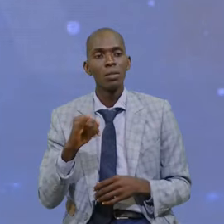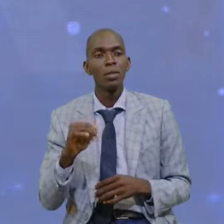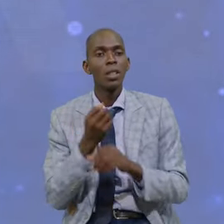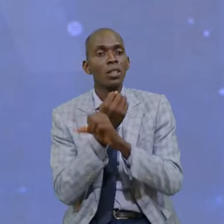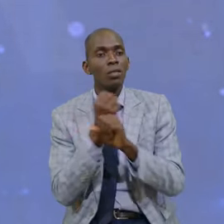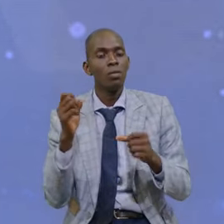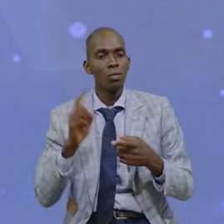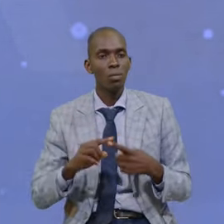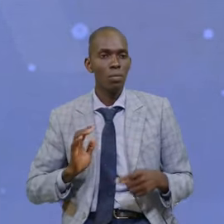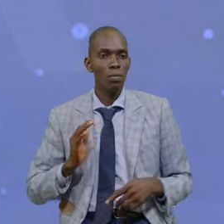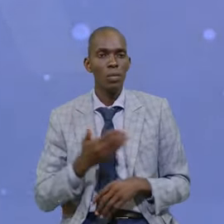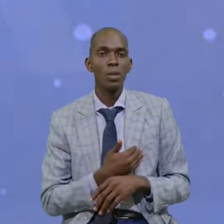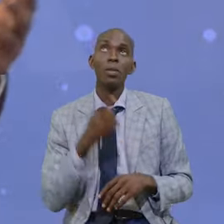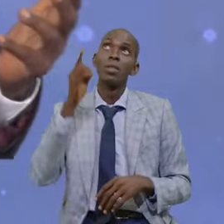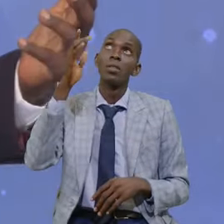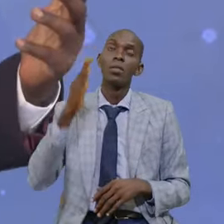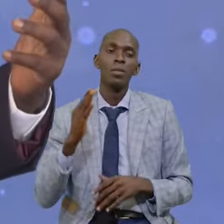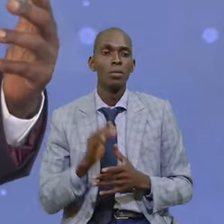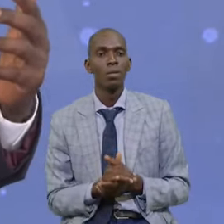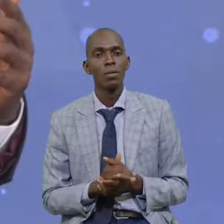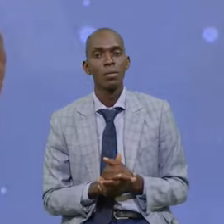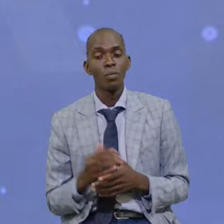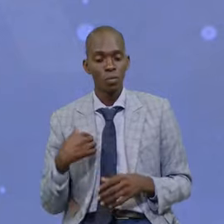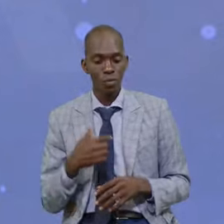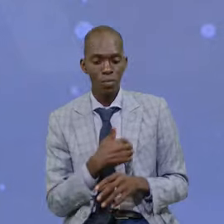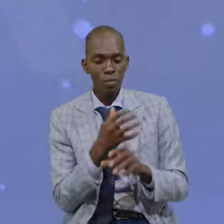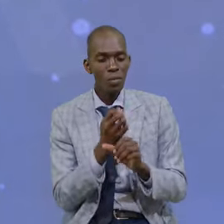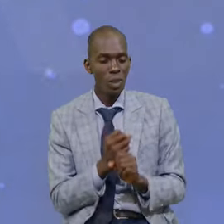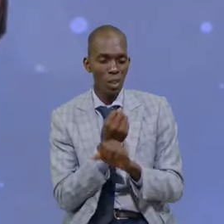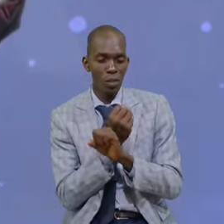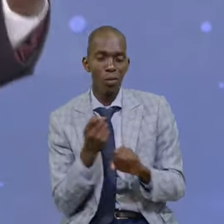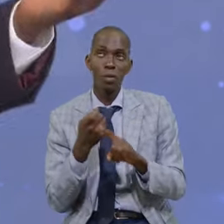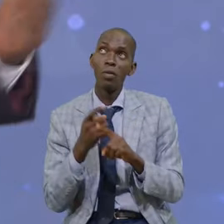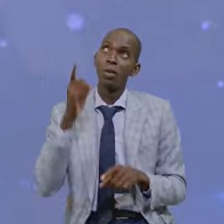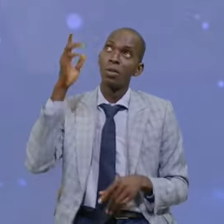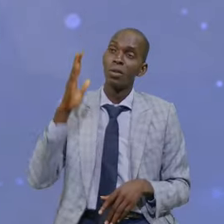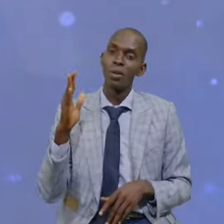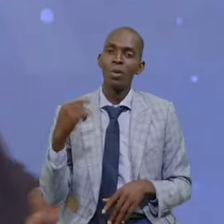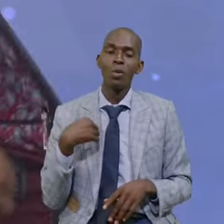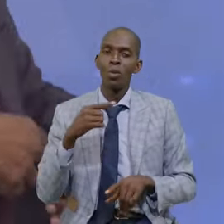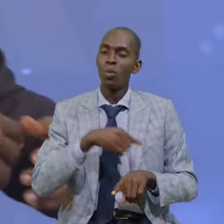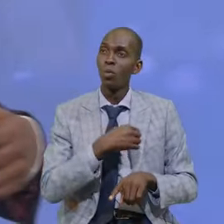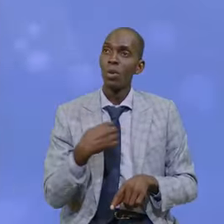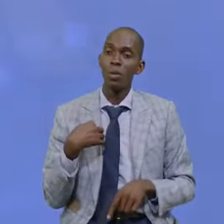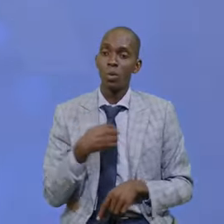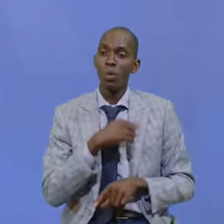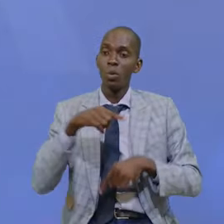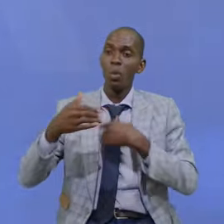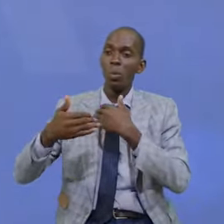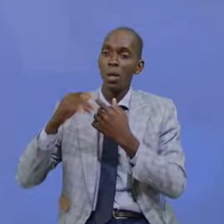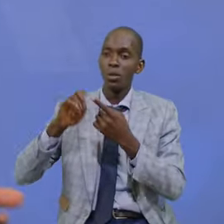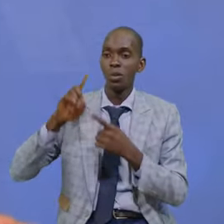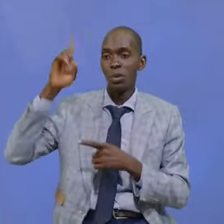our God. We got salvation from God, and then we go back to Him, and we lay